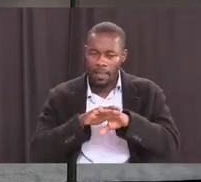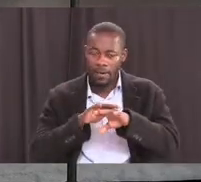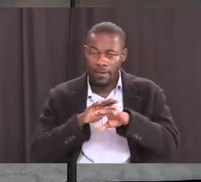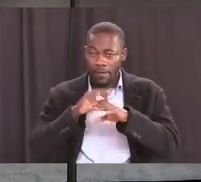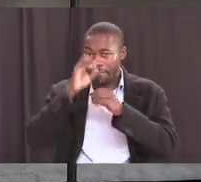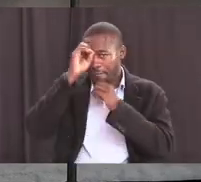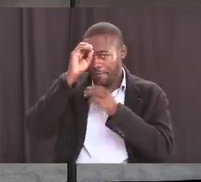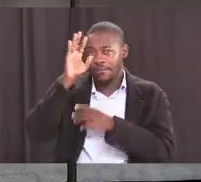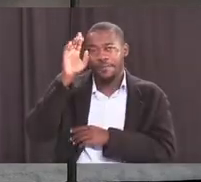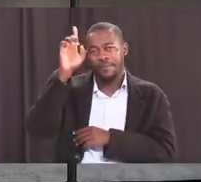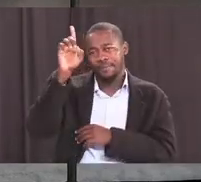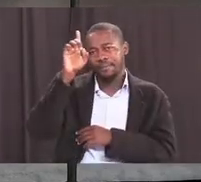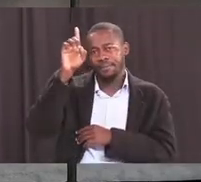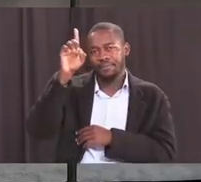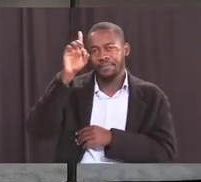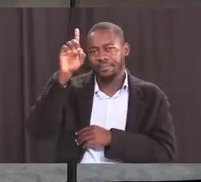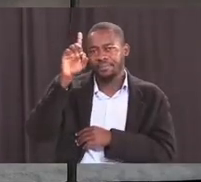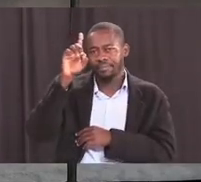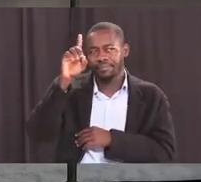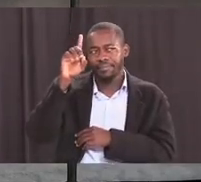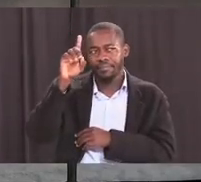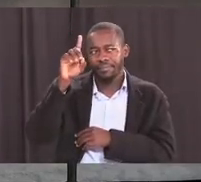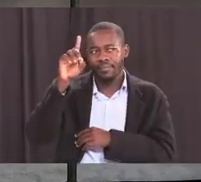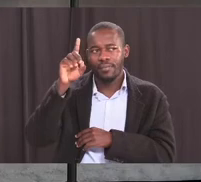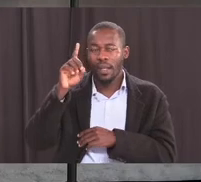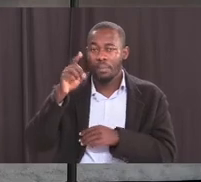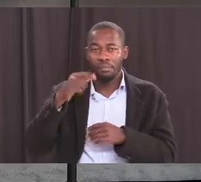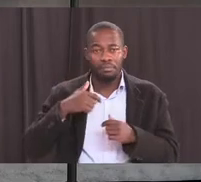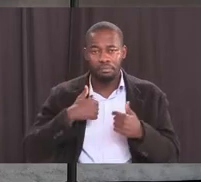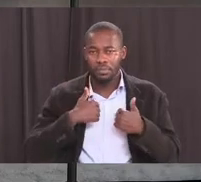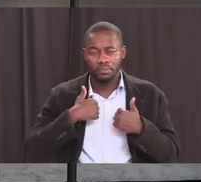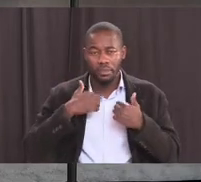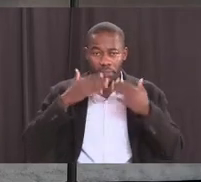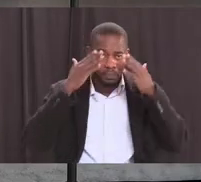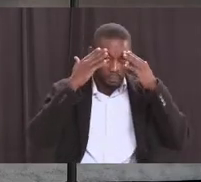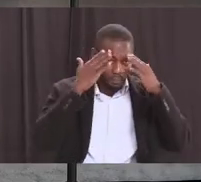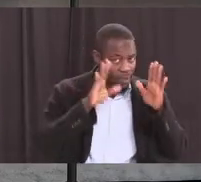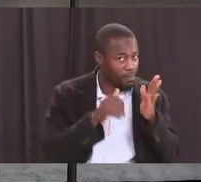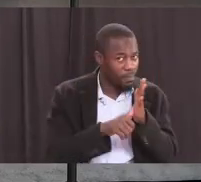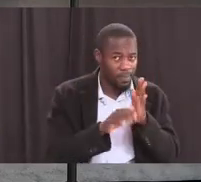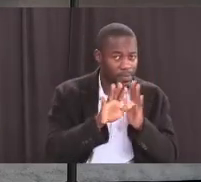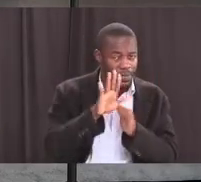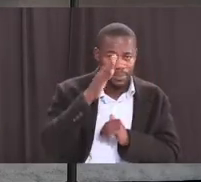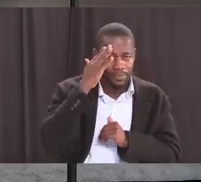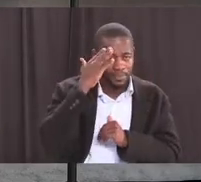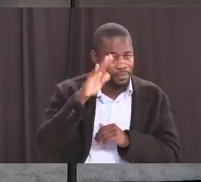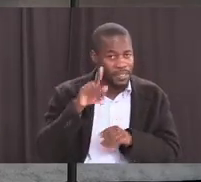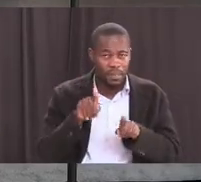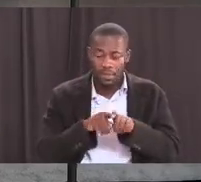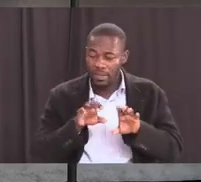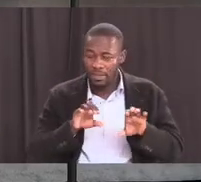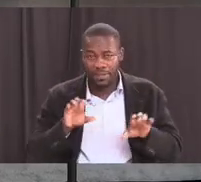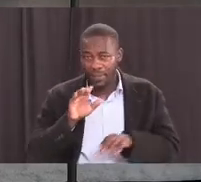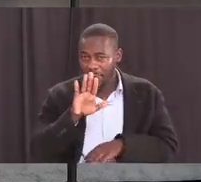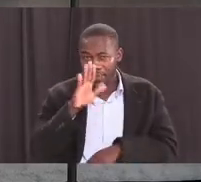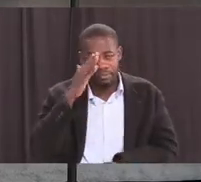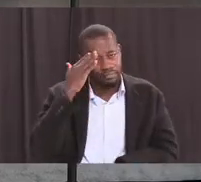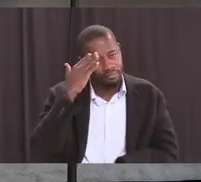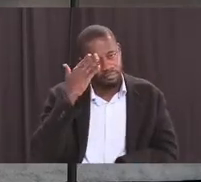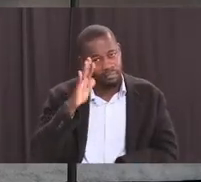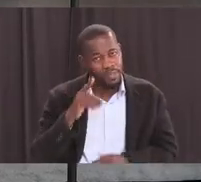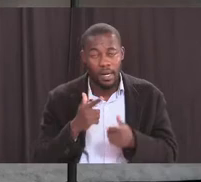them. And so I don't know what you're going through, but guys, I just want to encourage us, as the Lord is encouraging